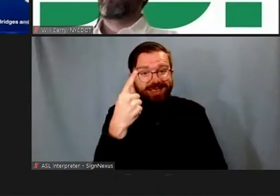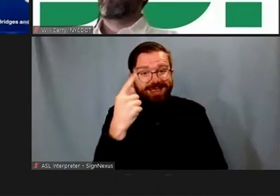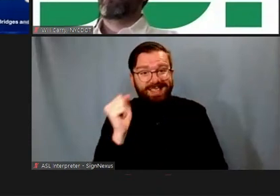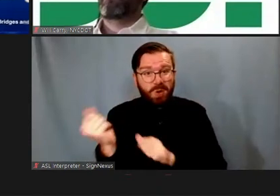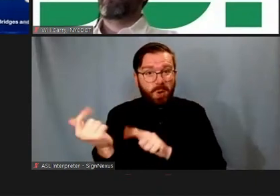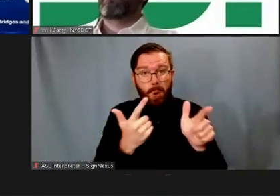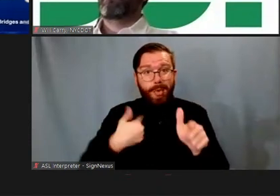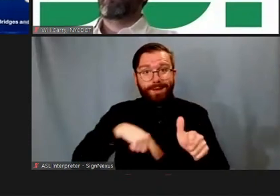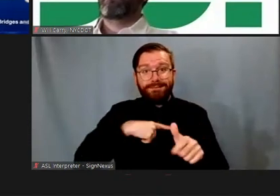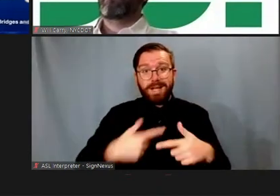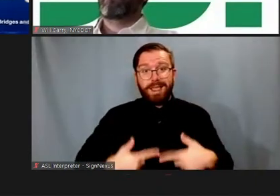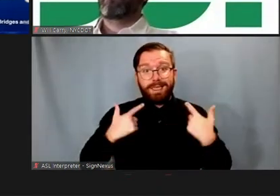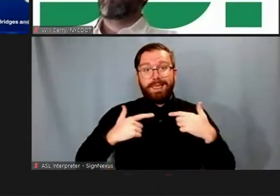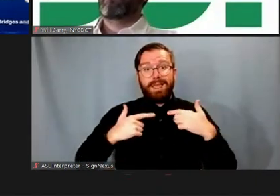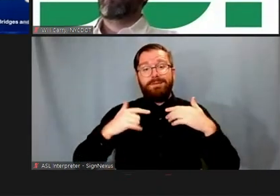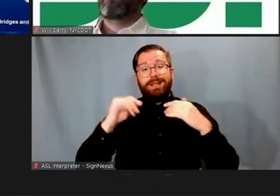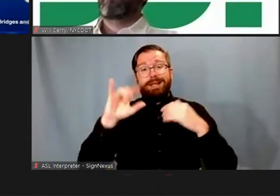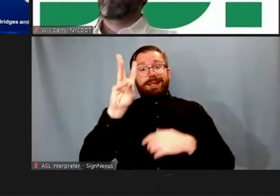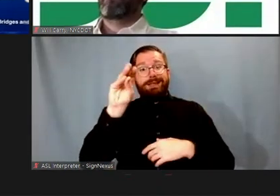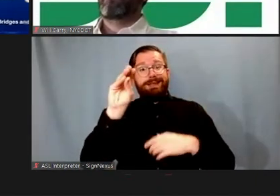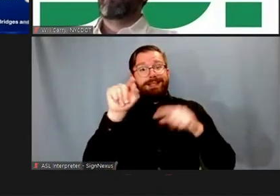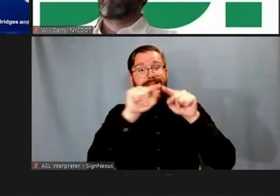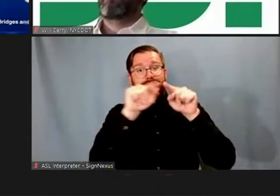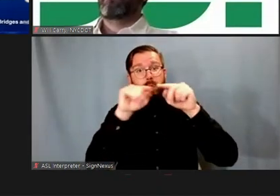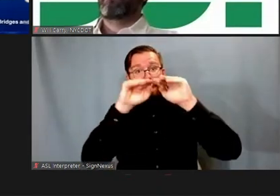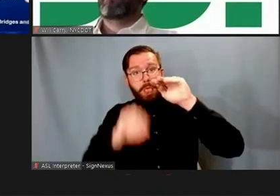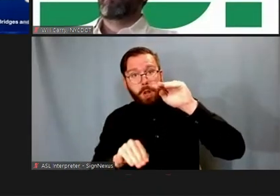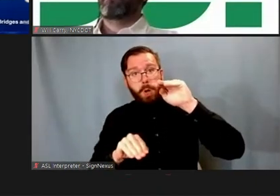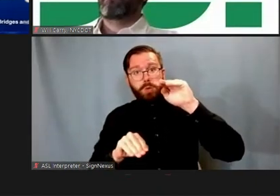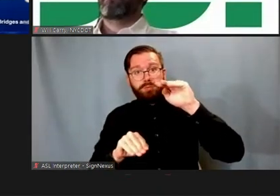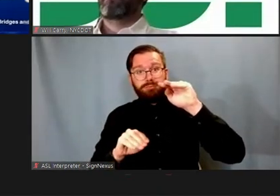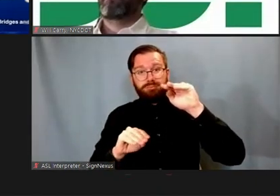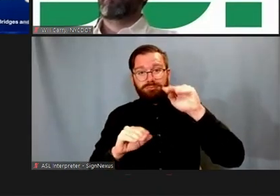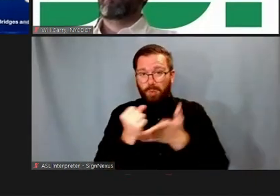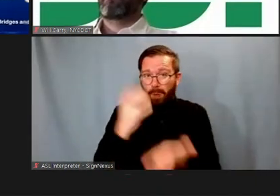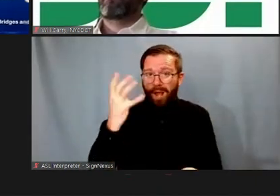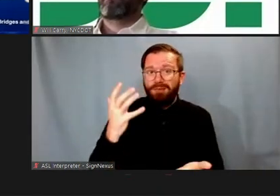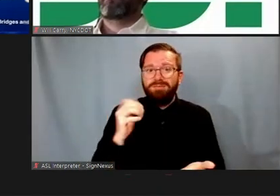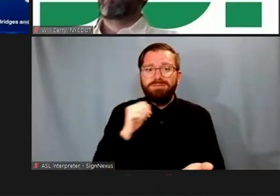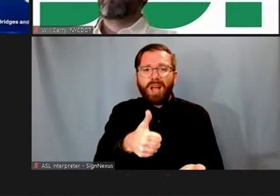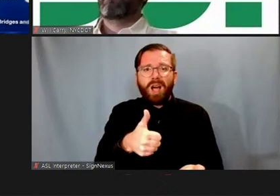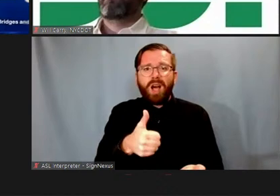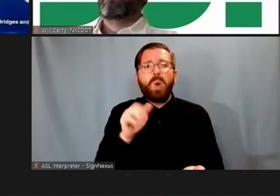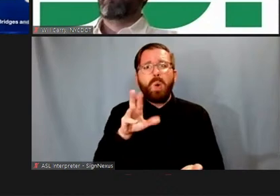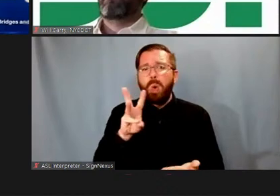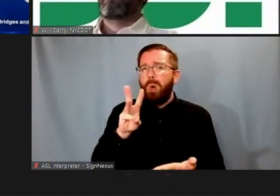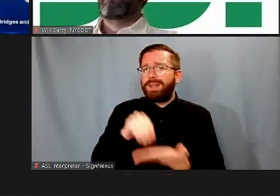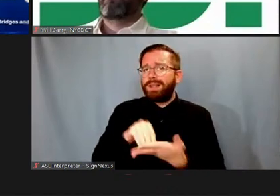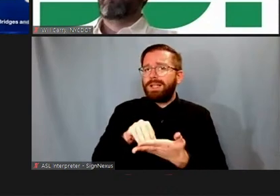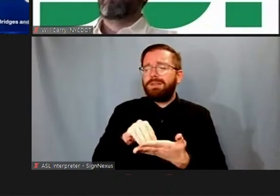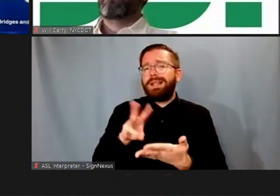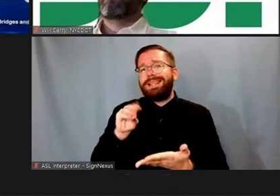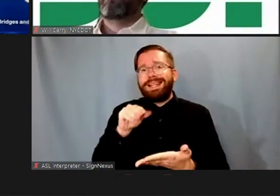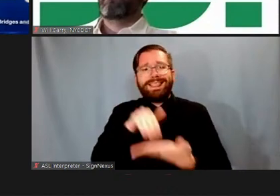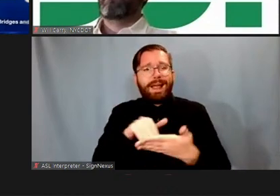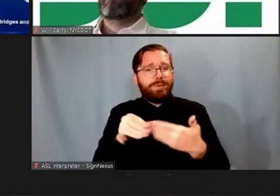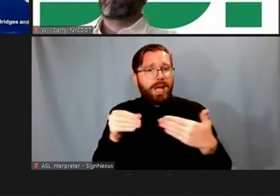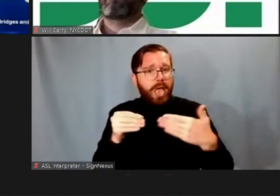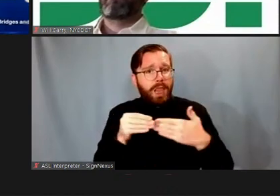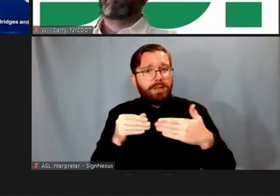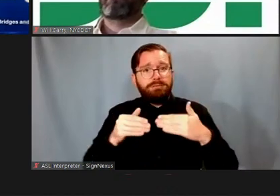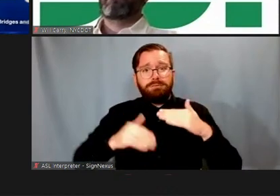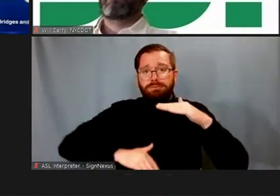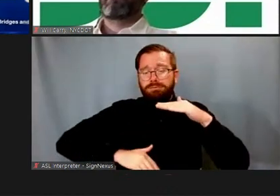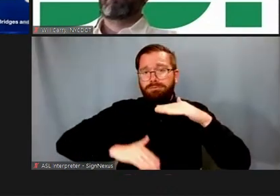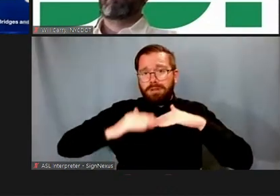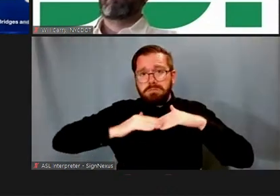very wealthy nor do many of us meet the 60 000 income threshold um i say this personally